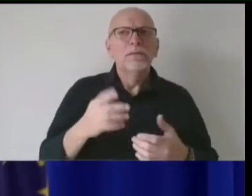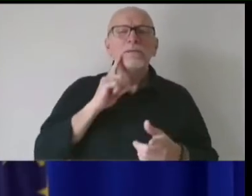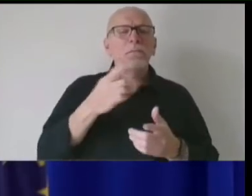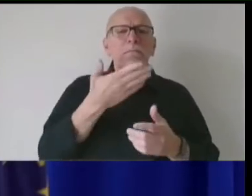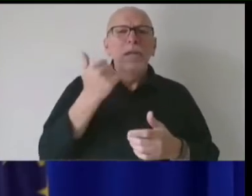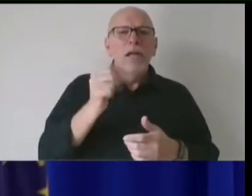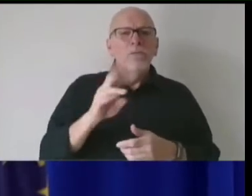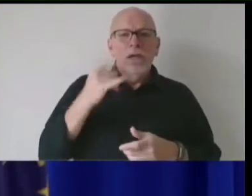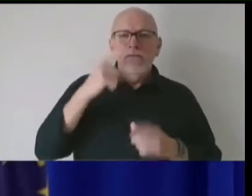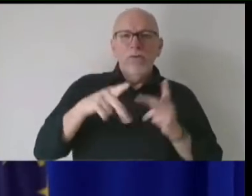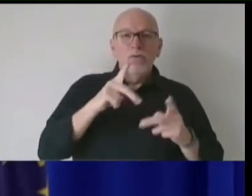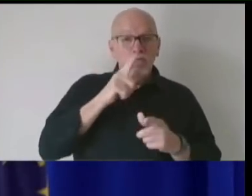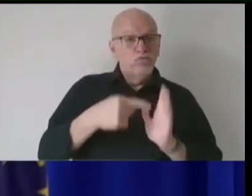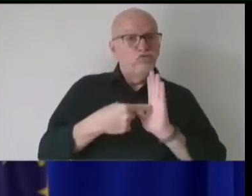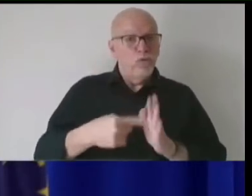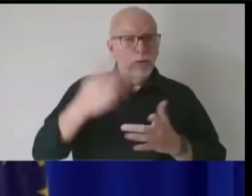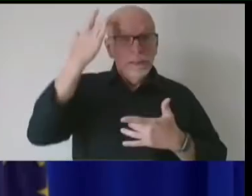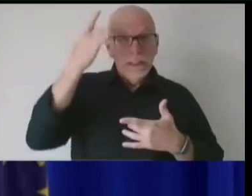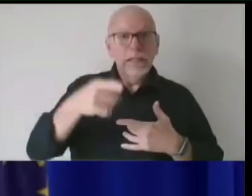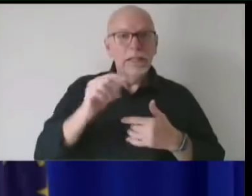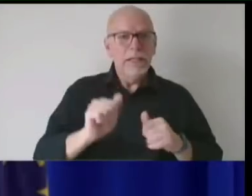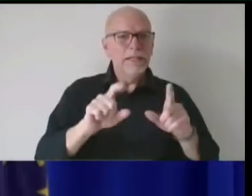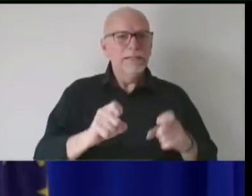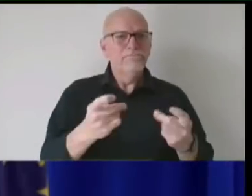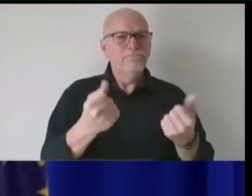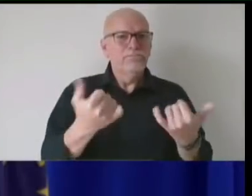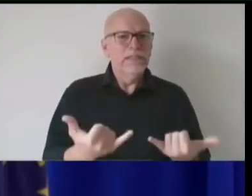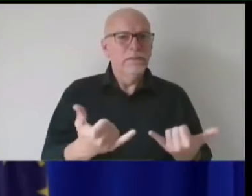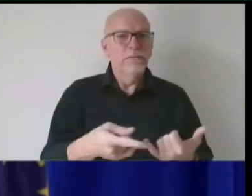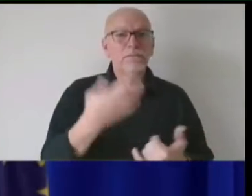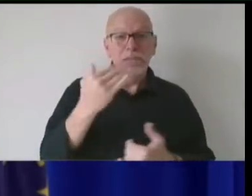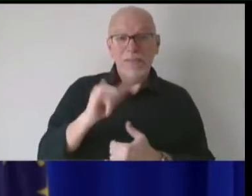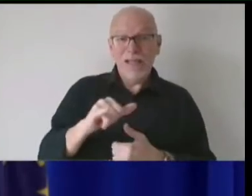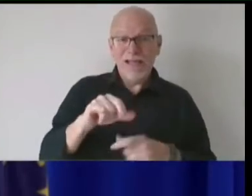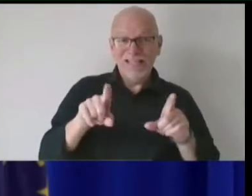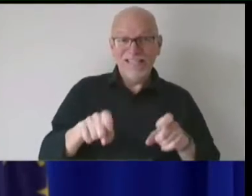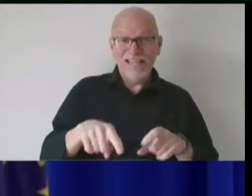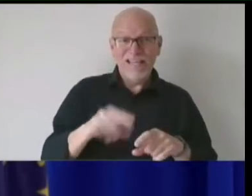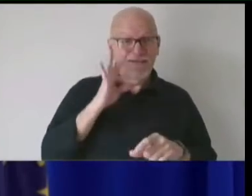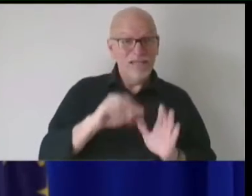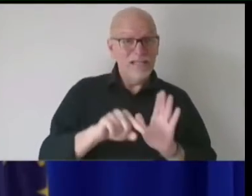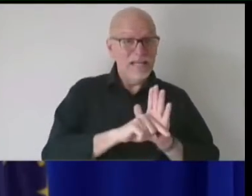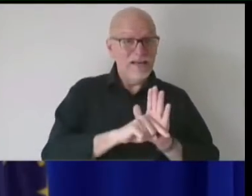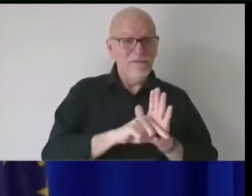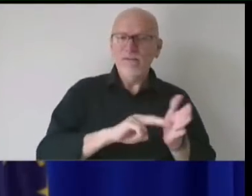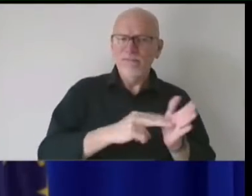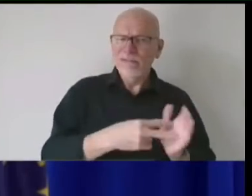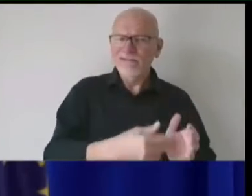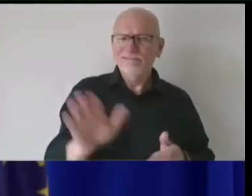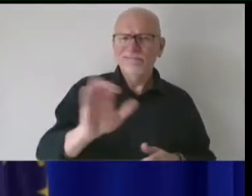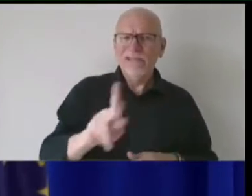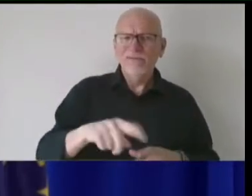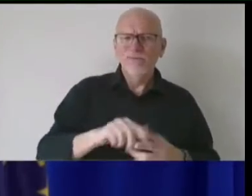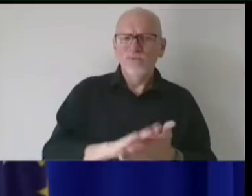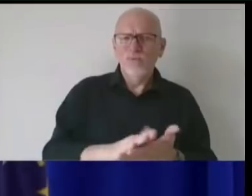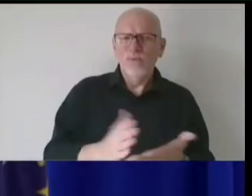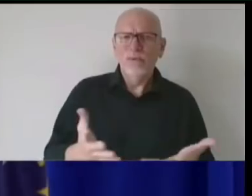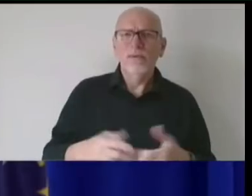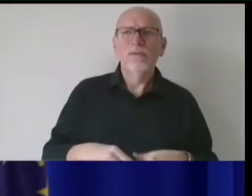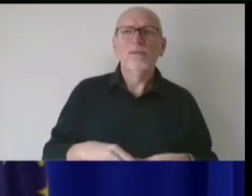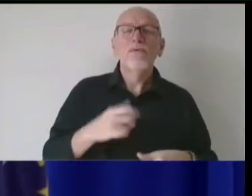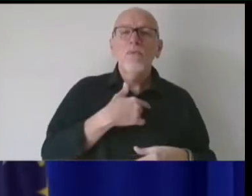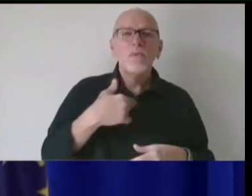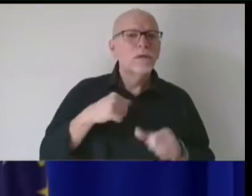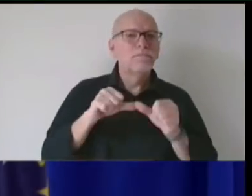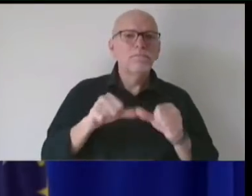that are symptomatic to be screened because if that Buy an X Now test is negative, they can be back in school. So we are continuing